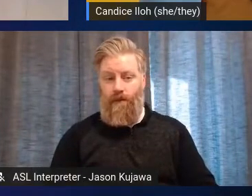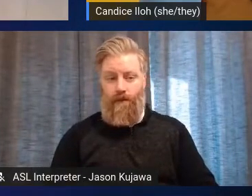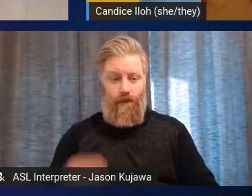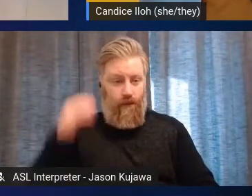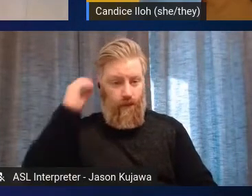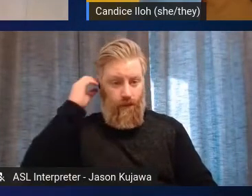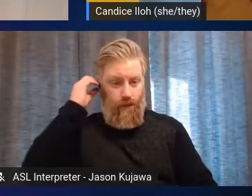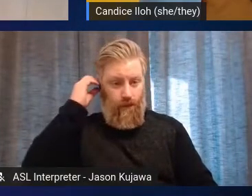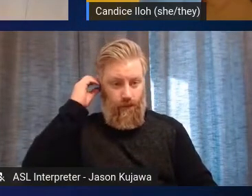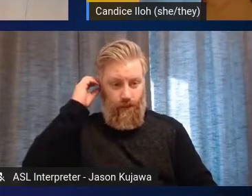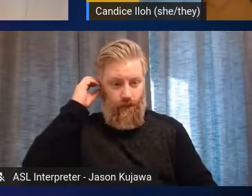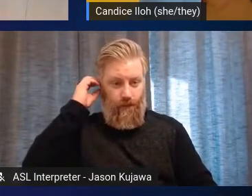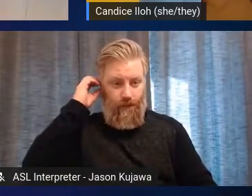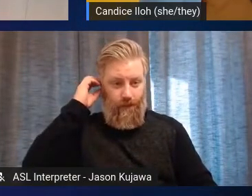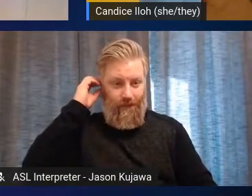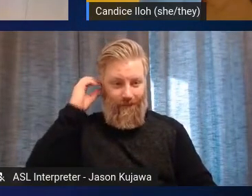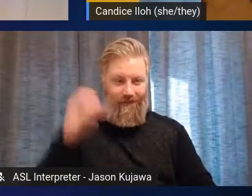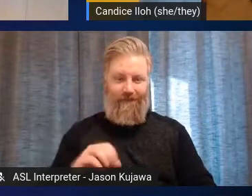Yes, for me.